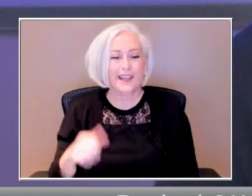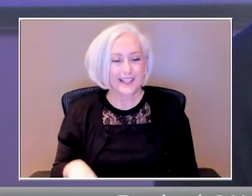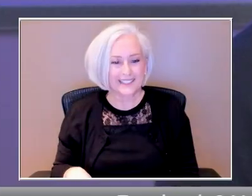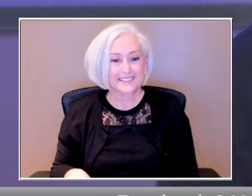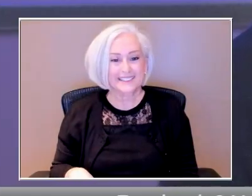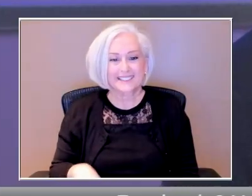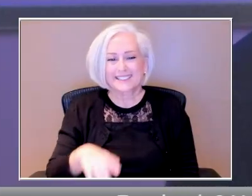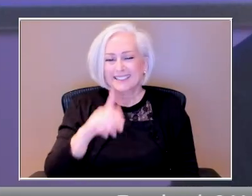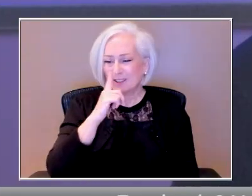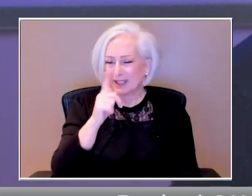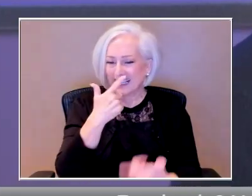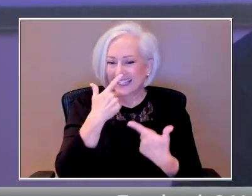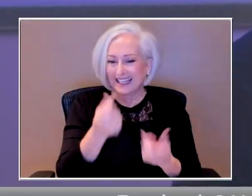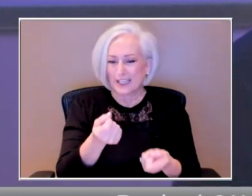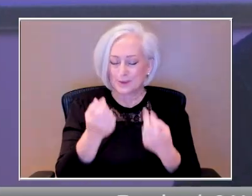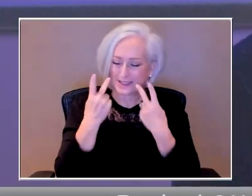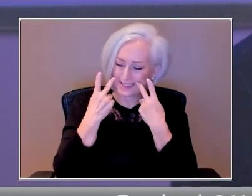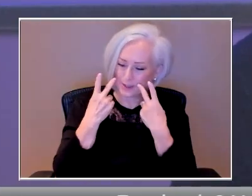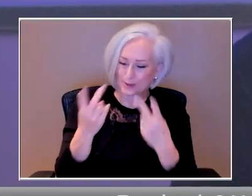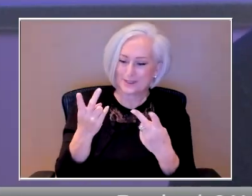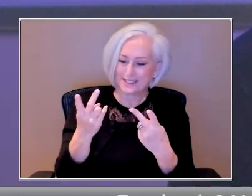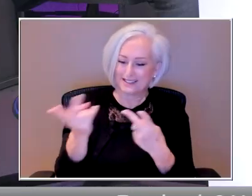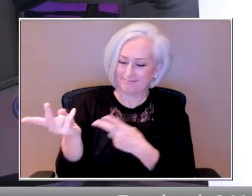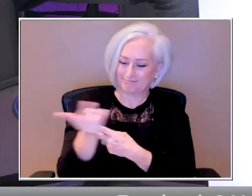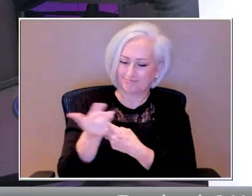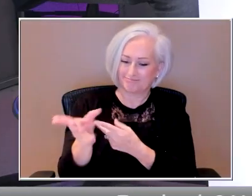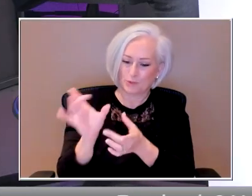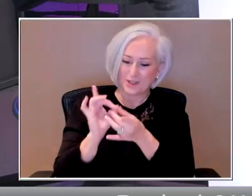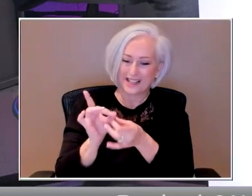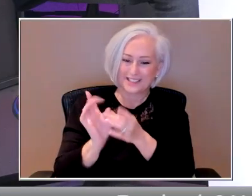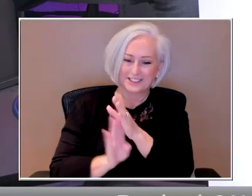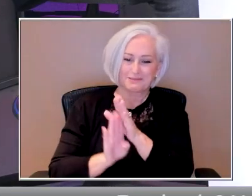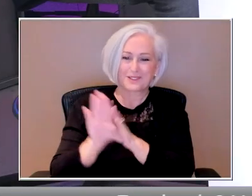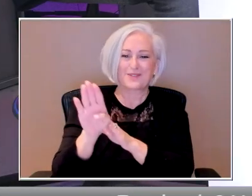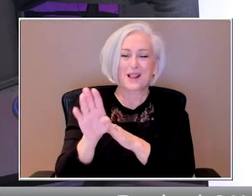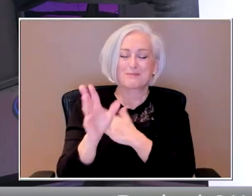interesting to watch this relationship develop. I love that. It's lovely.